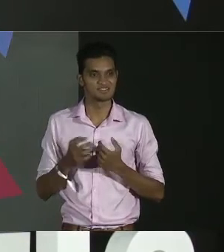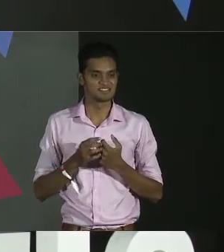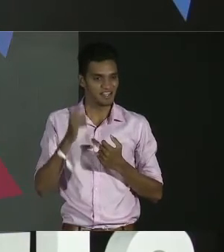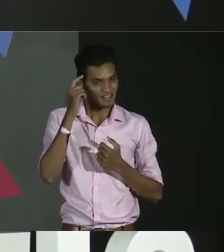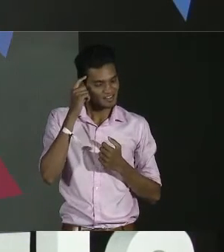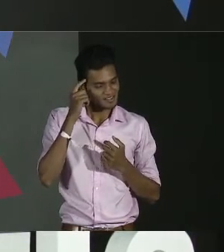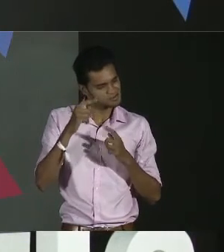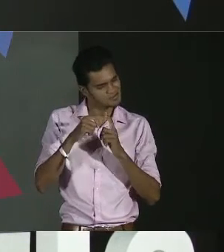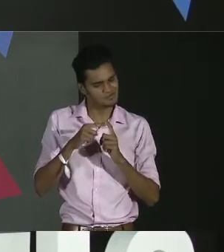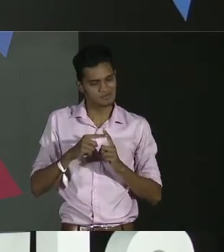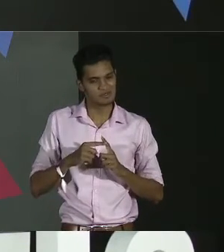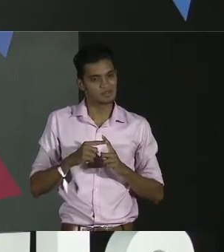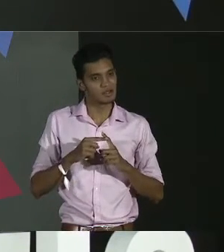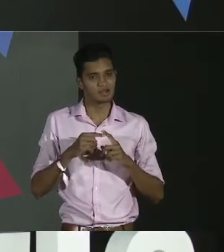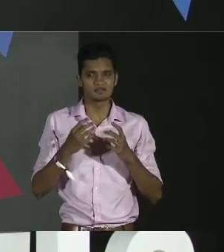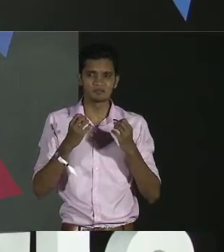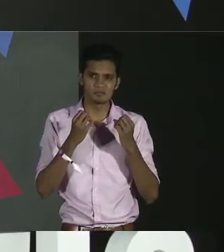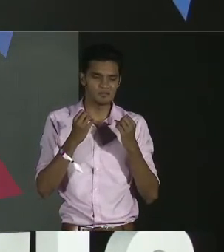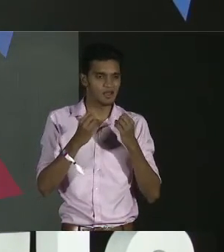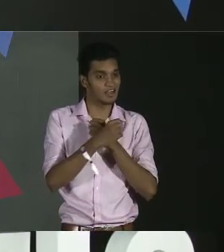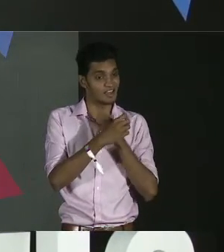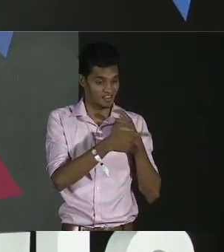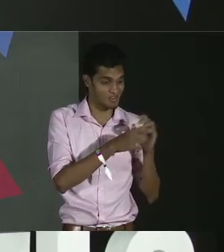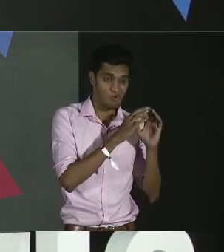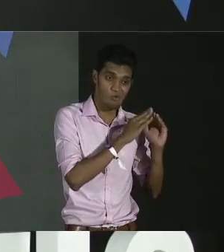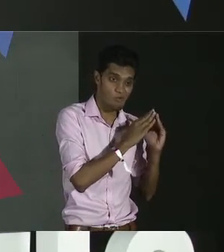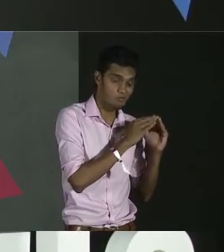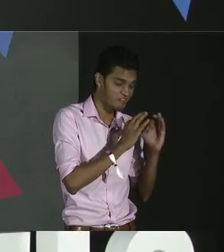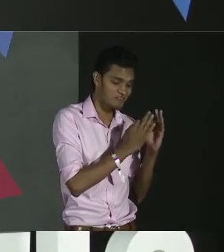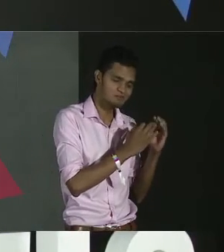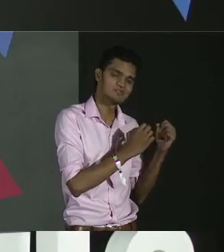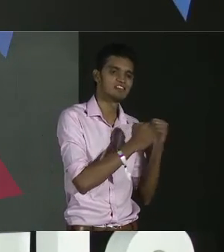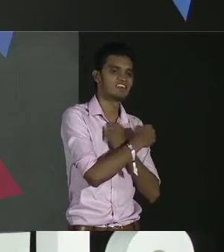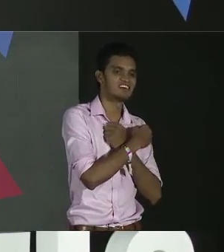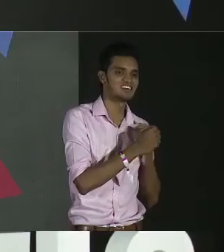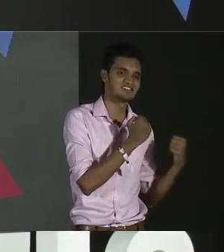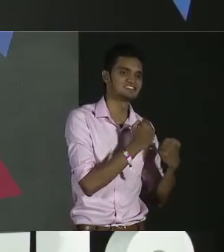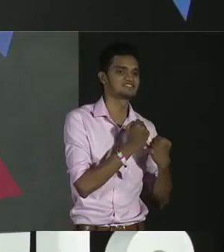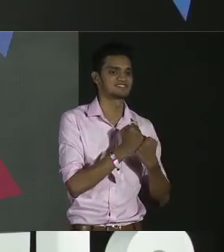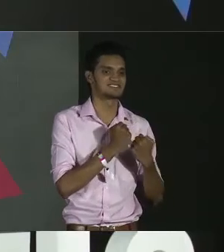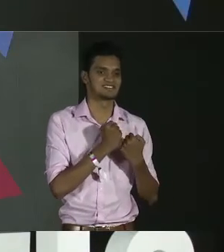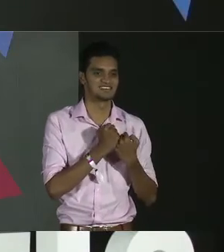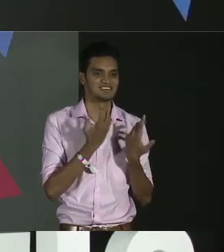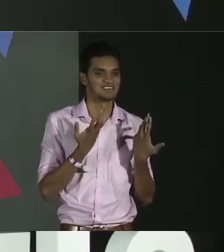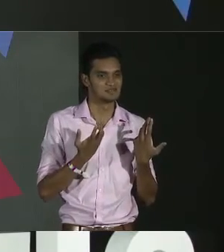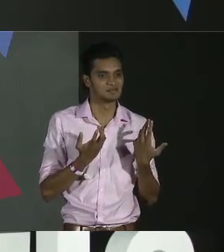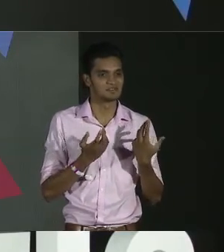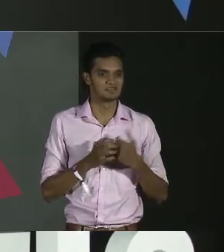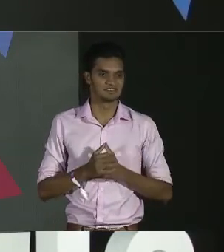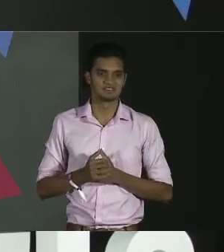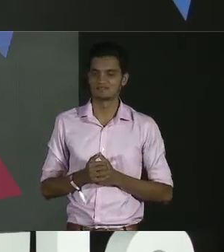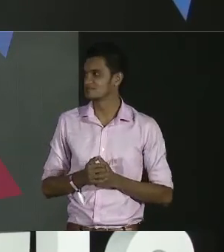of you to have the love and support at home. But with that, anyone can overcome any challenge. I know I did. Thank